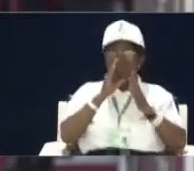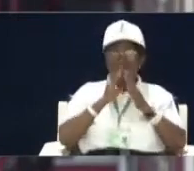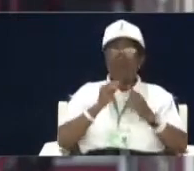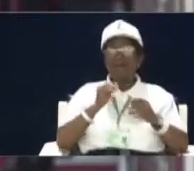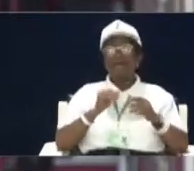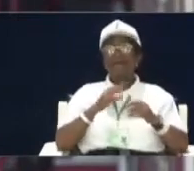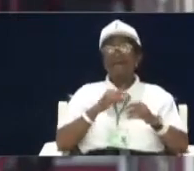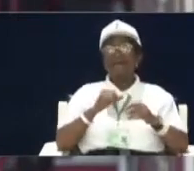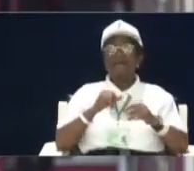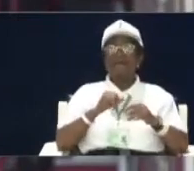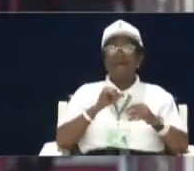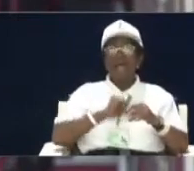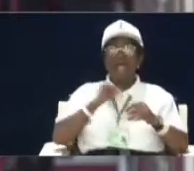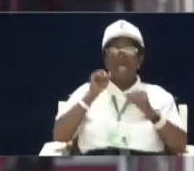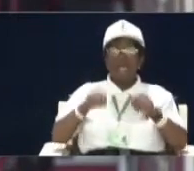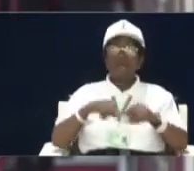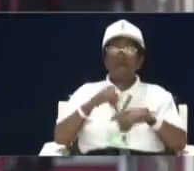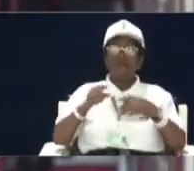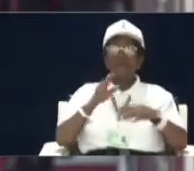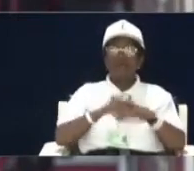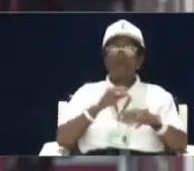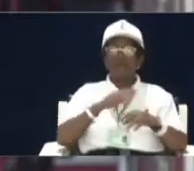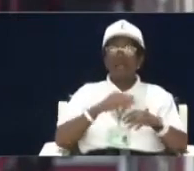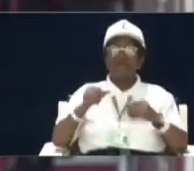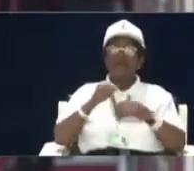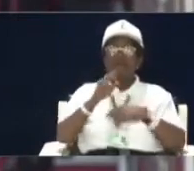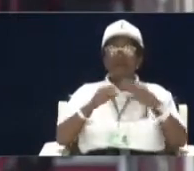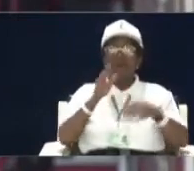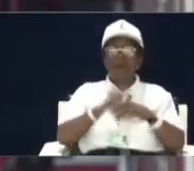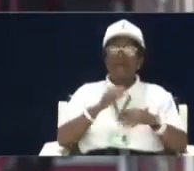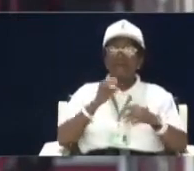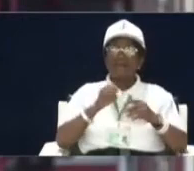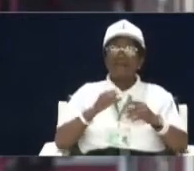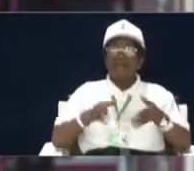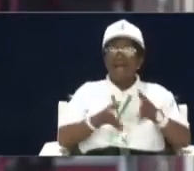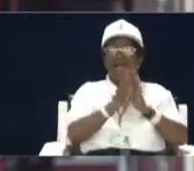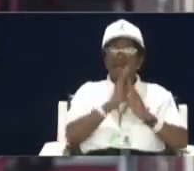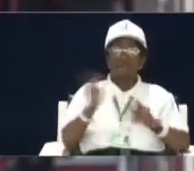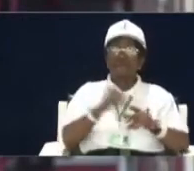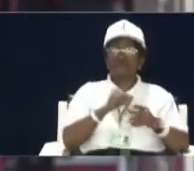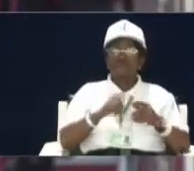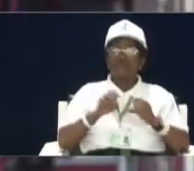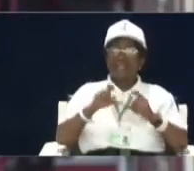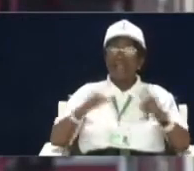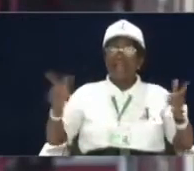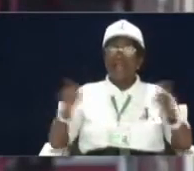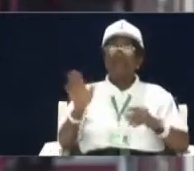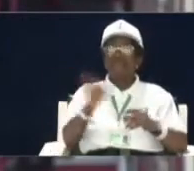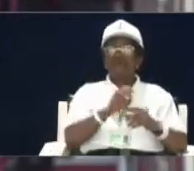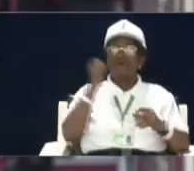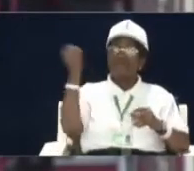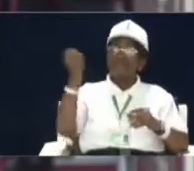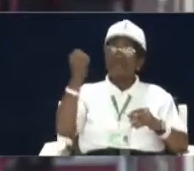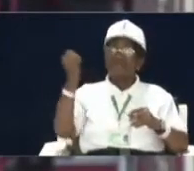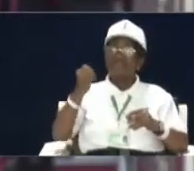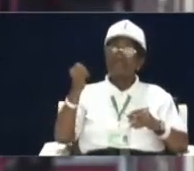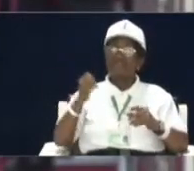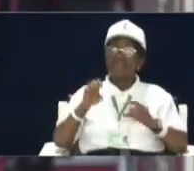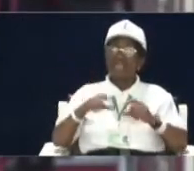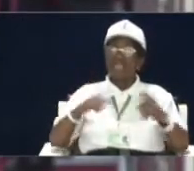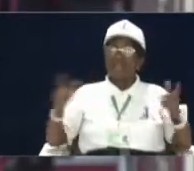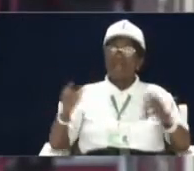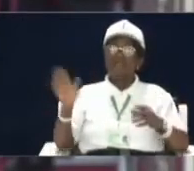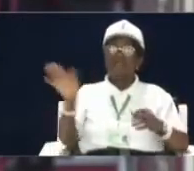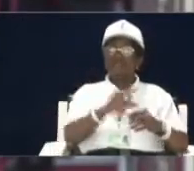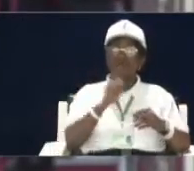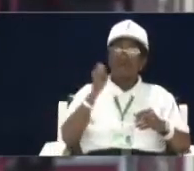silenced. I can go on and on. Ask you to enlarge your evangelism. If you enlarge your